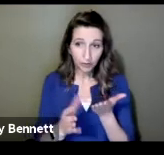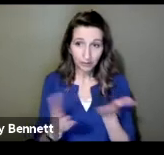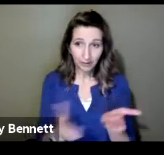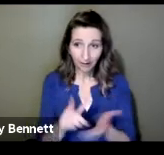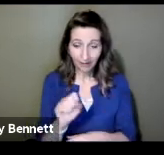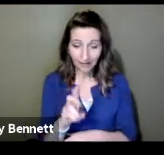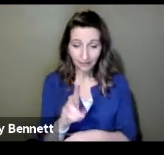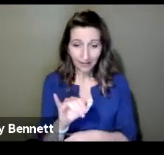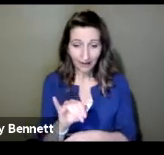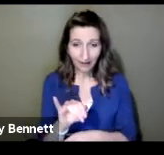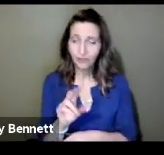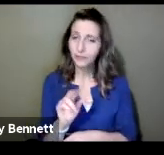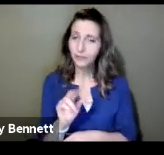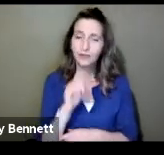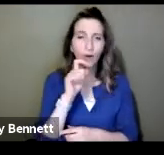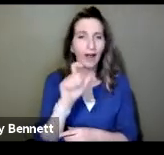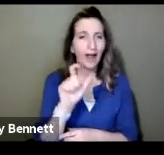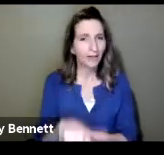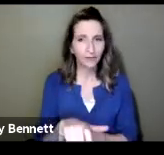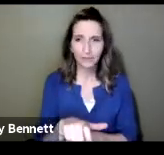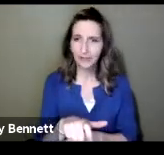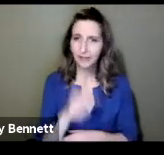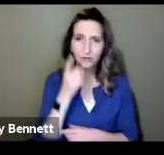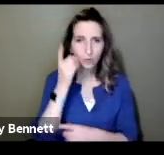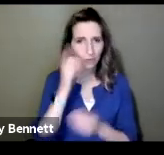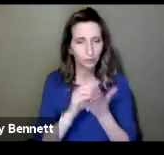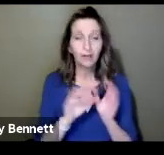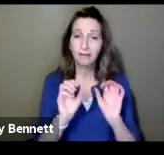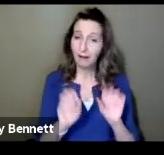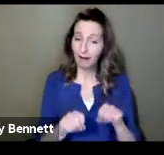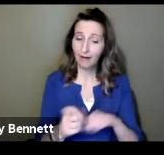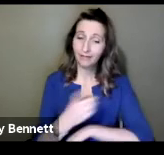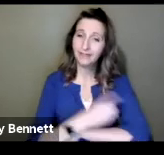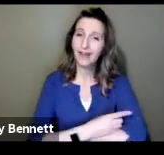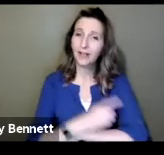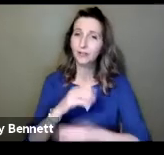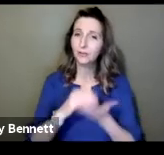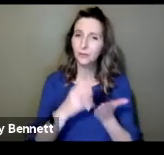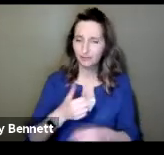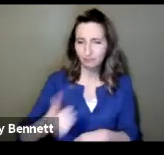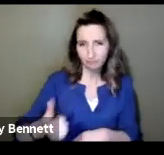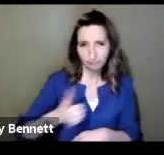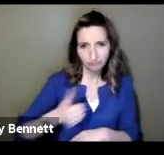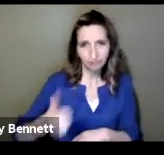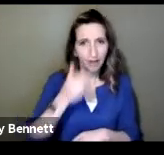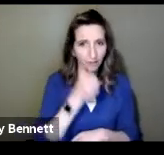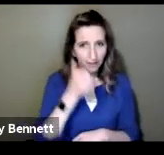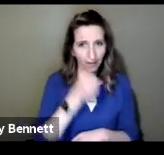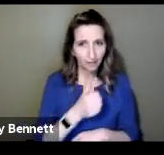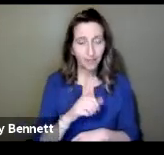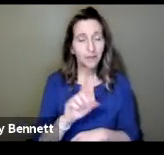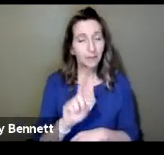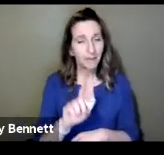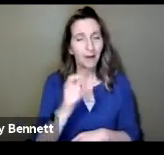LSDVI? No, they do not. They can be a day student. Um, the requirement to be a day student,